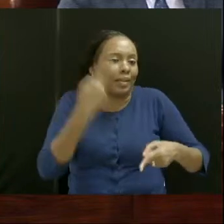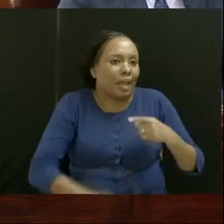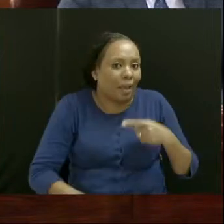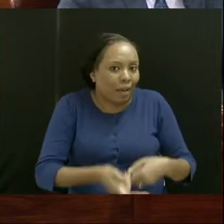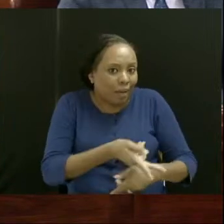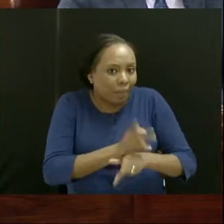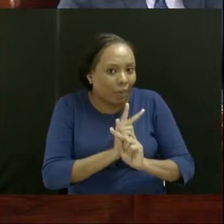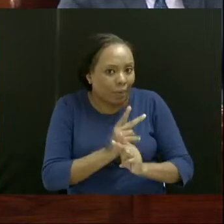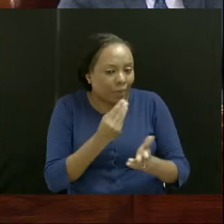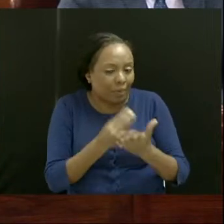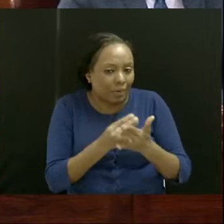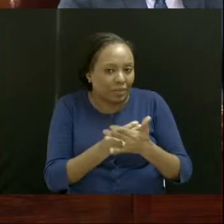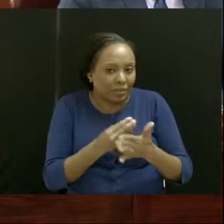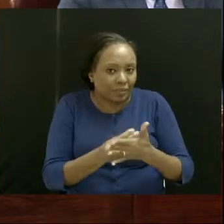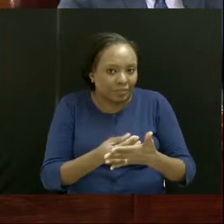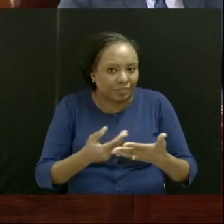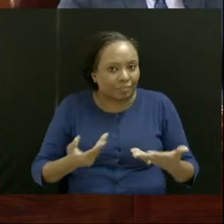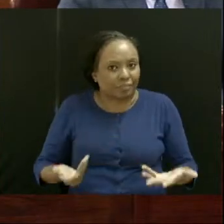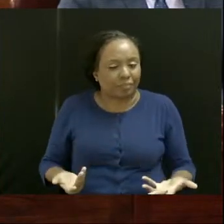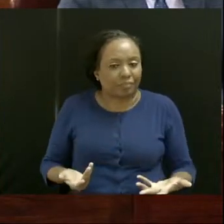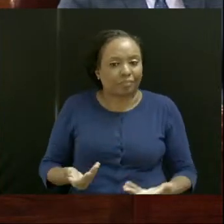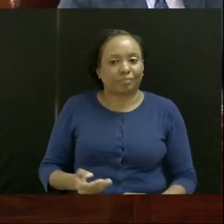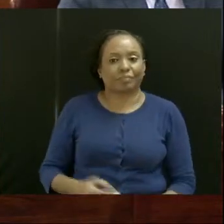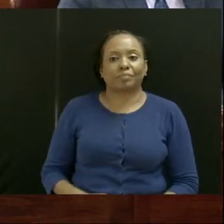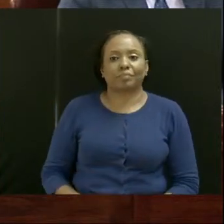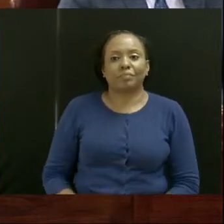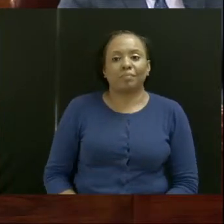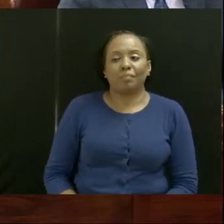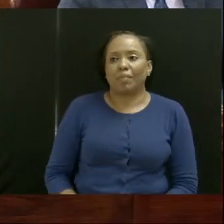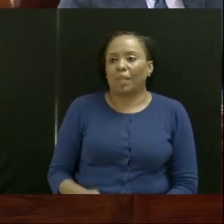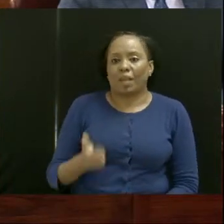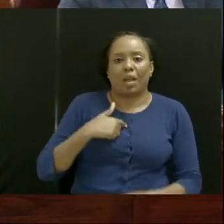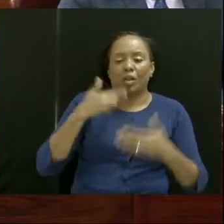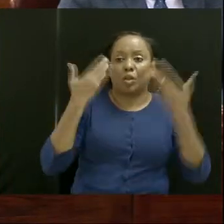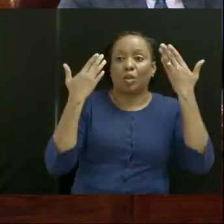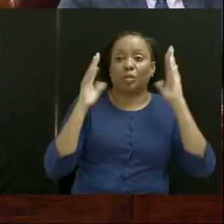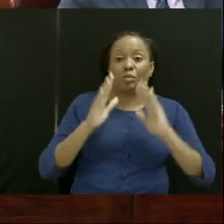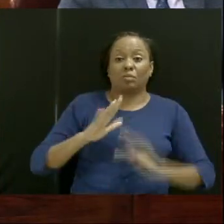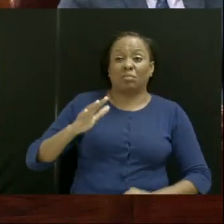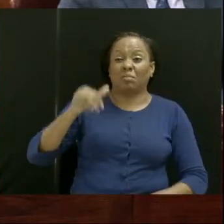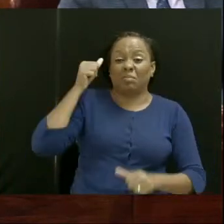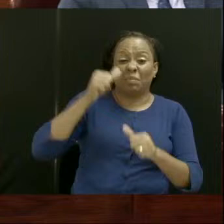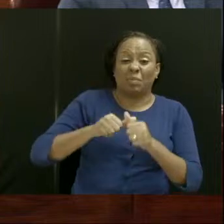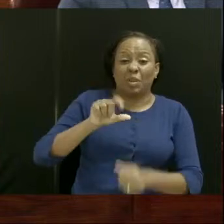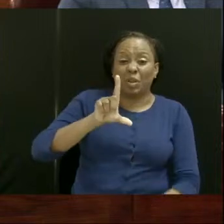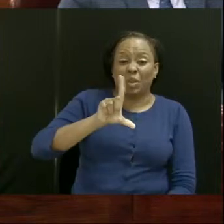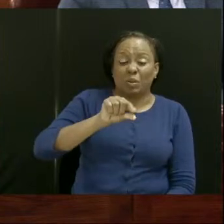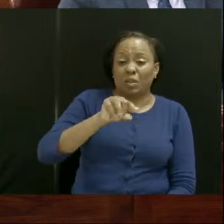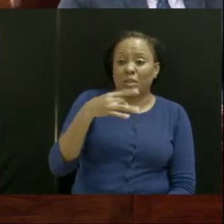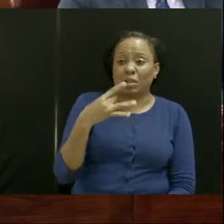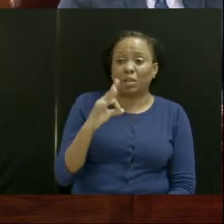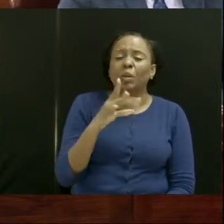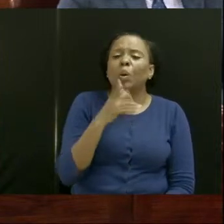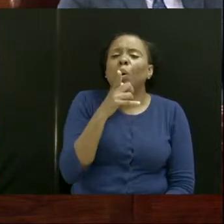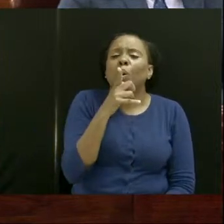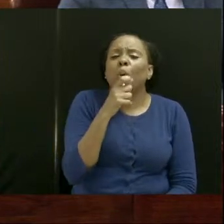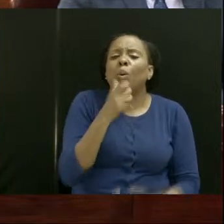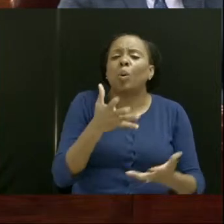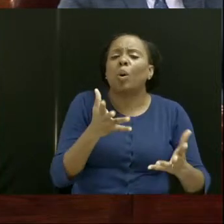2018 would have found any commercial entity anywhere that would